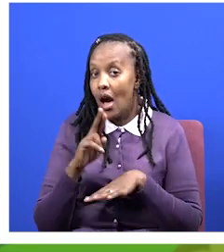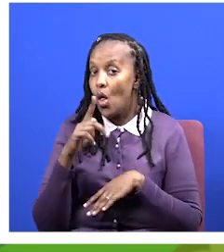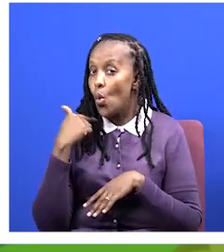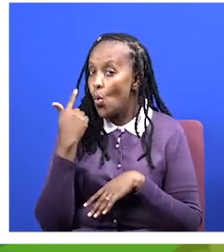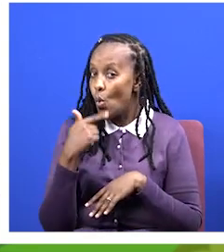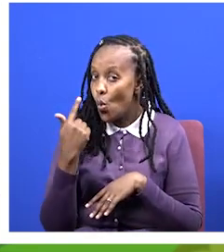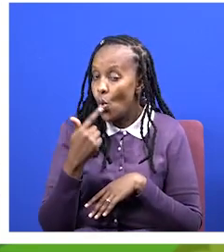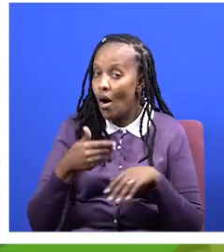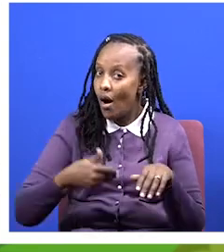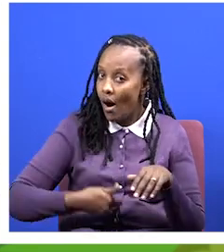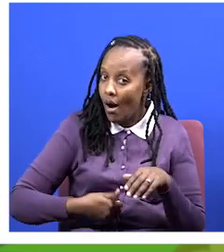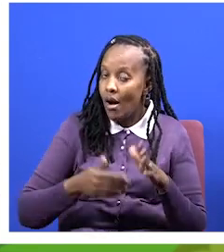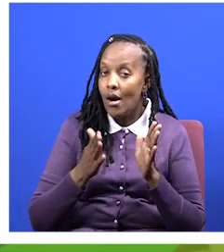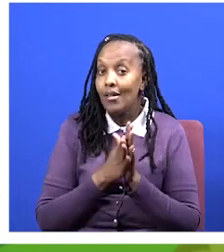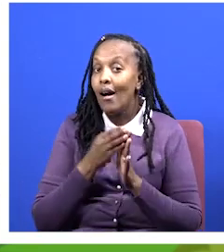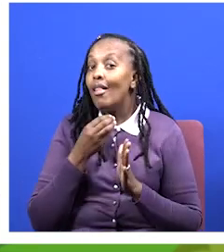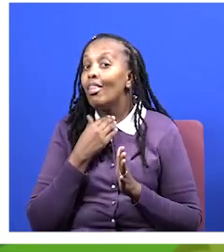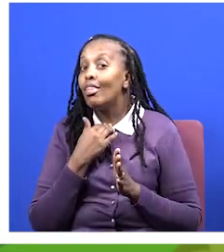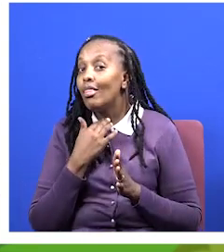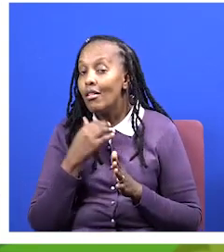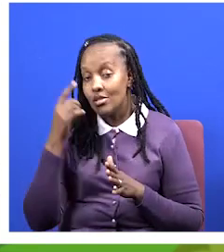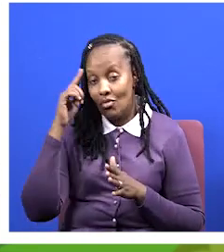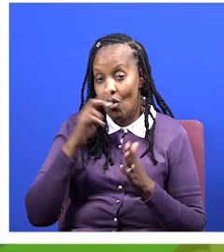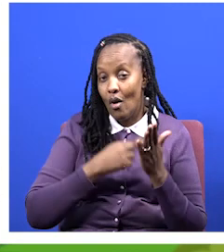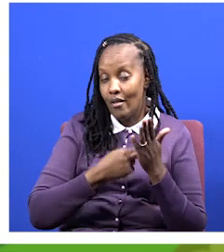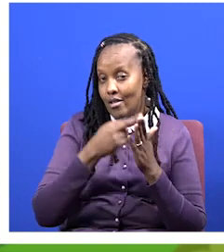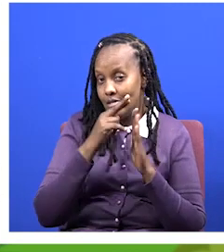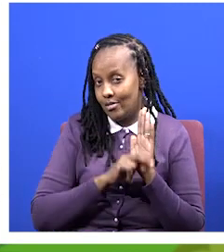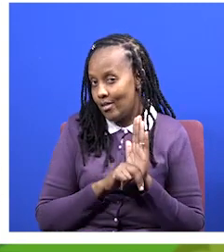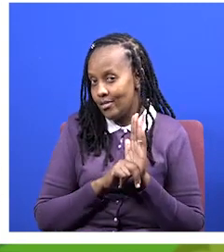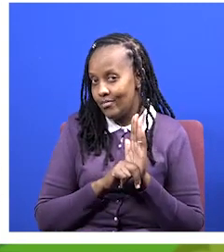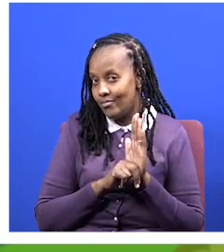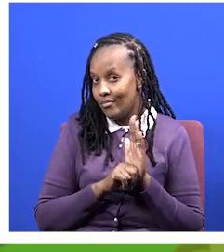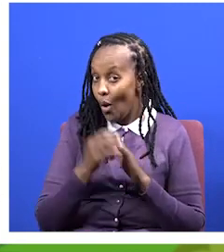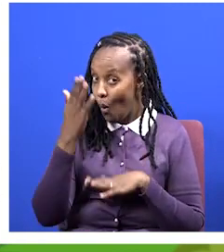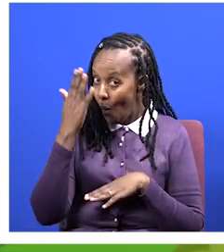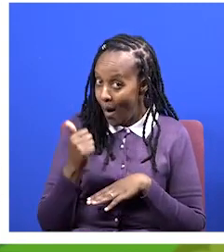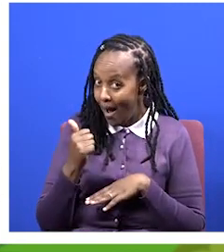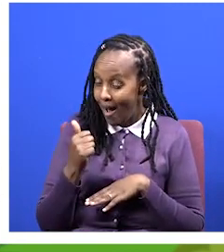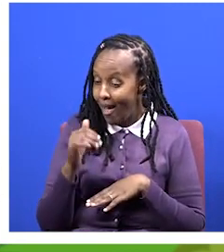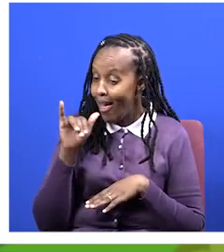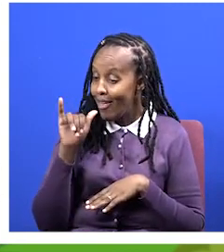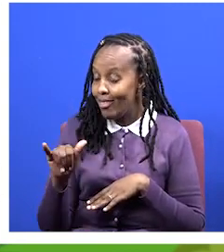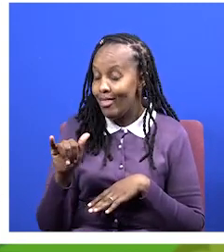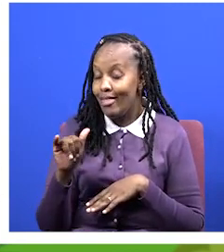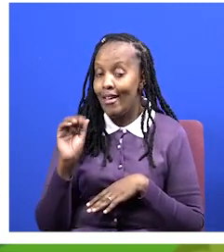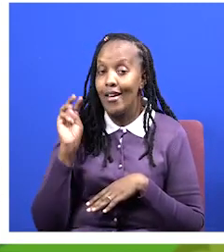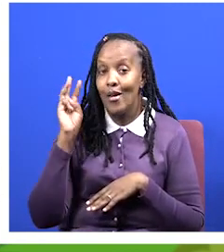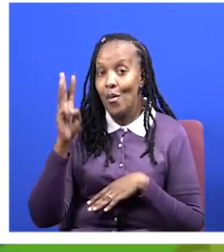blessed are those who hunger and thirst for righteousness, for